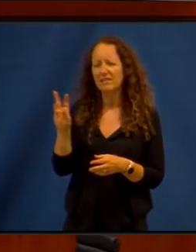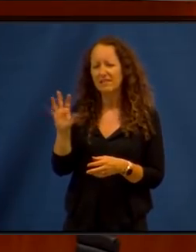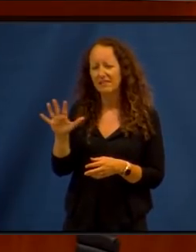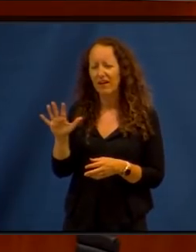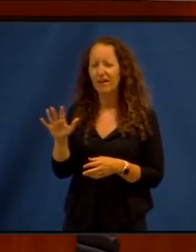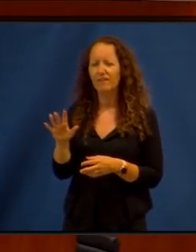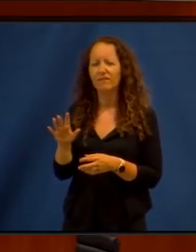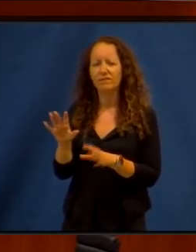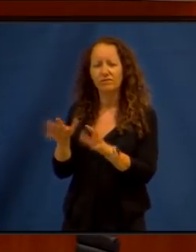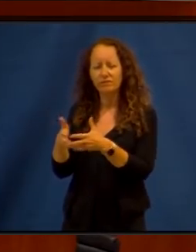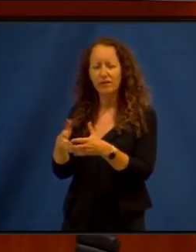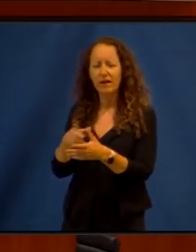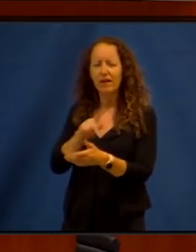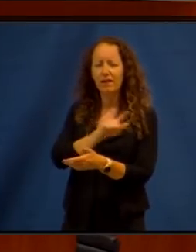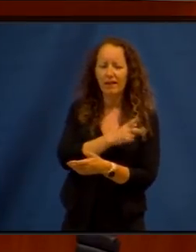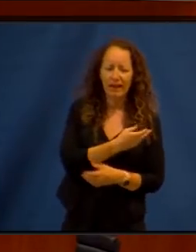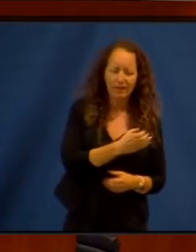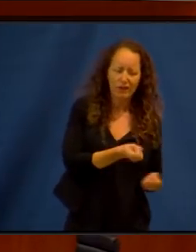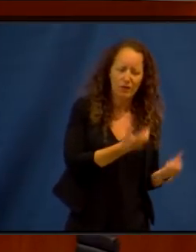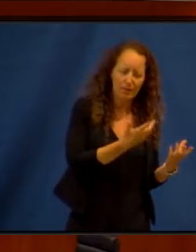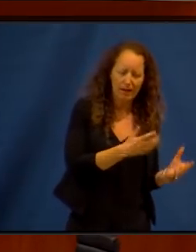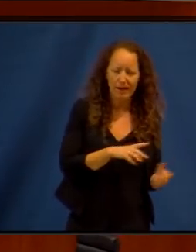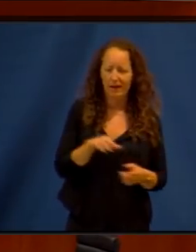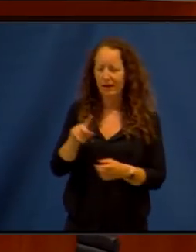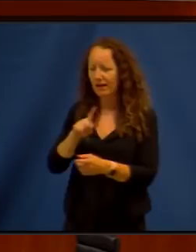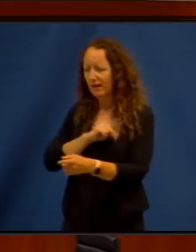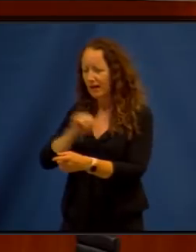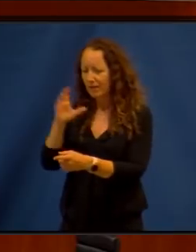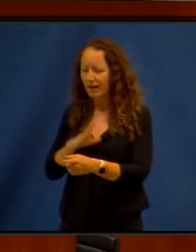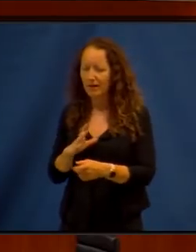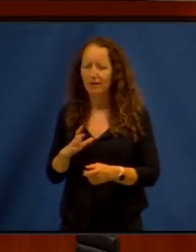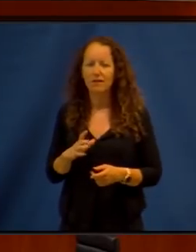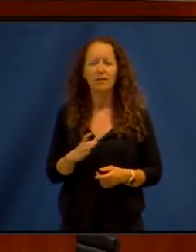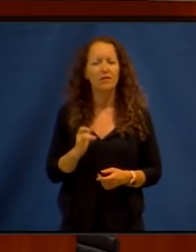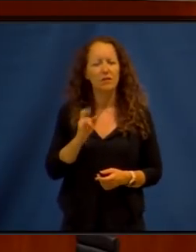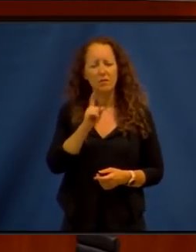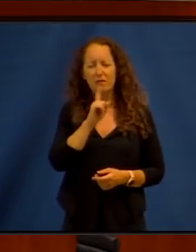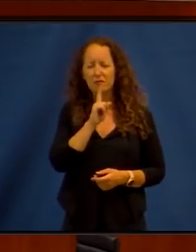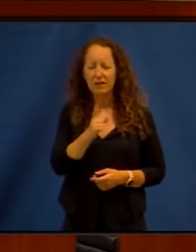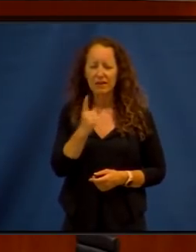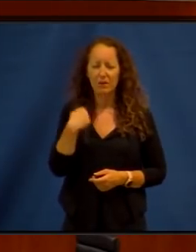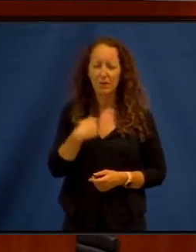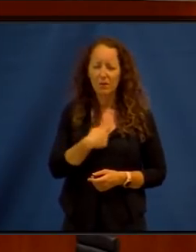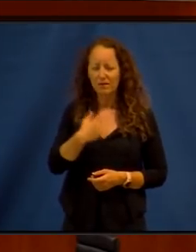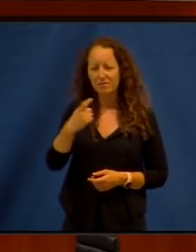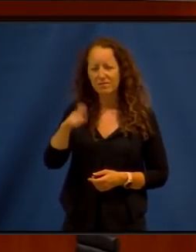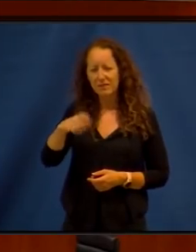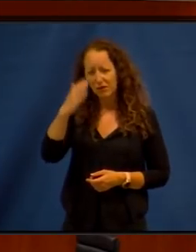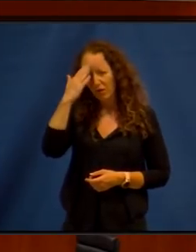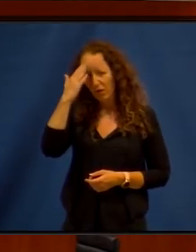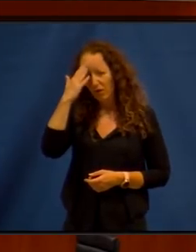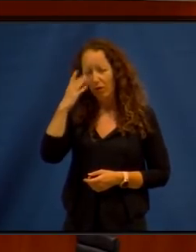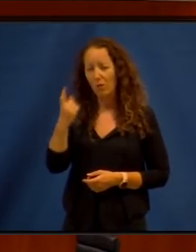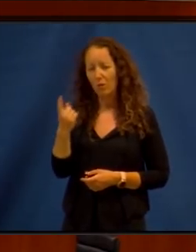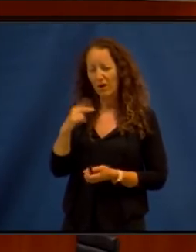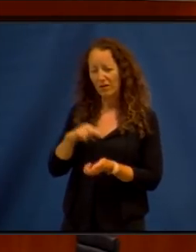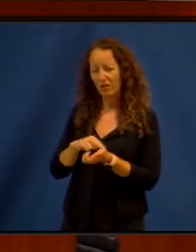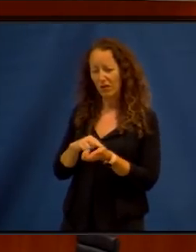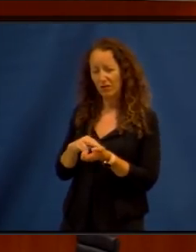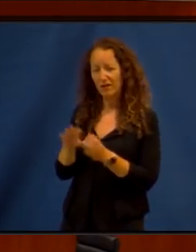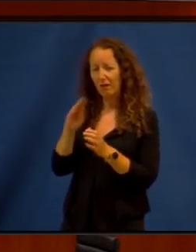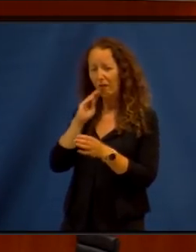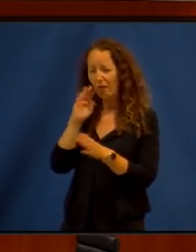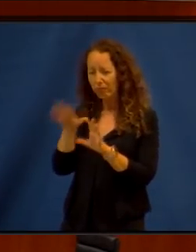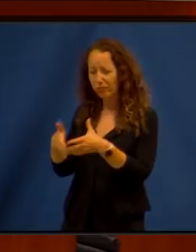be highly helpful to know, hey, from one nursing facility, we've got 8 employees and 12 patients who